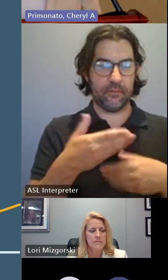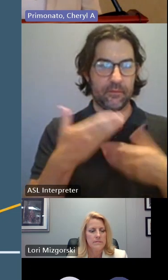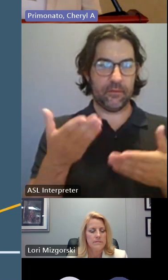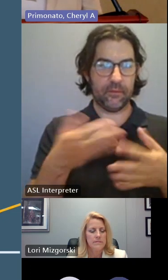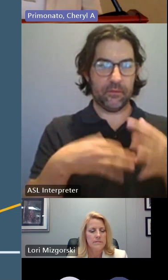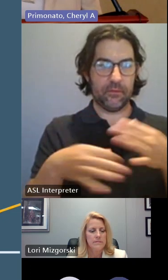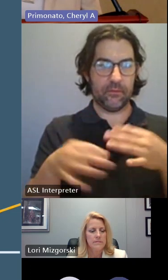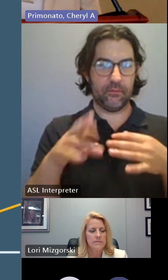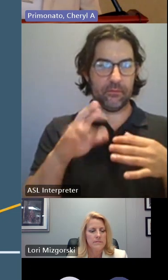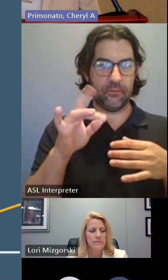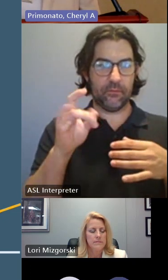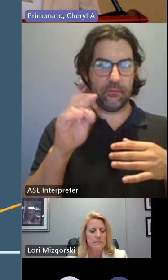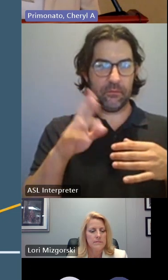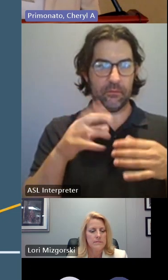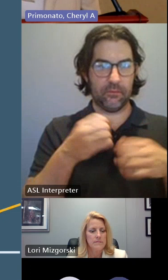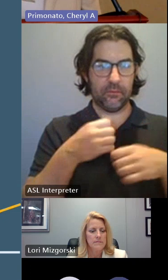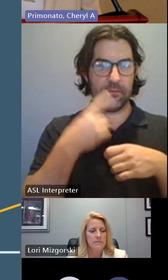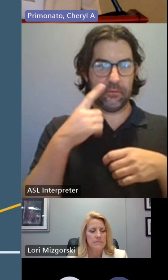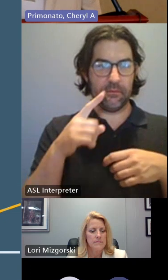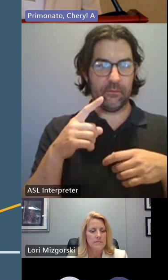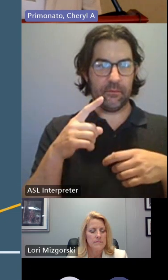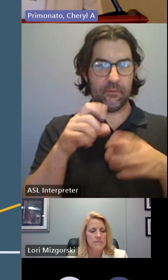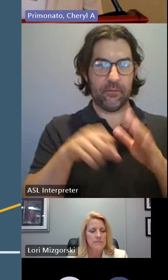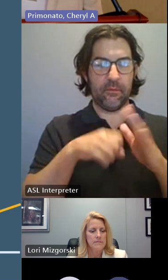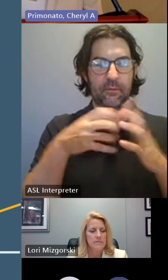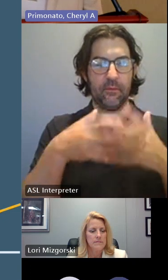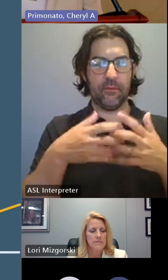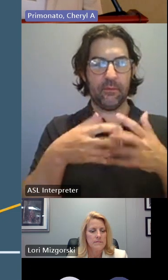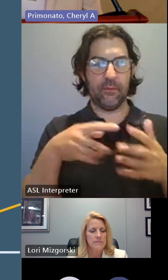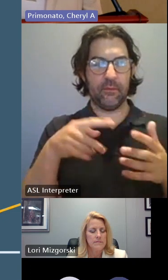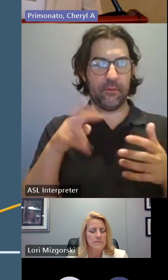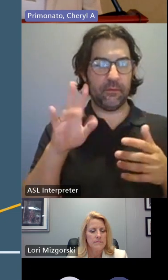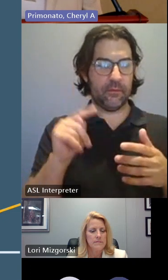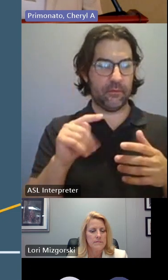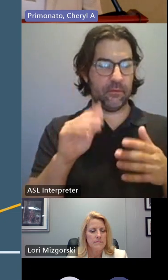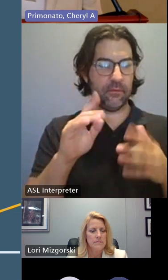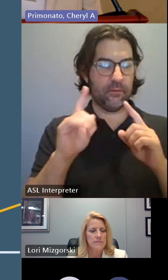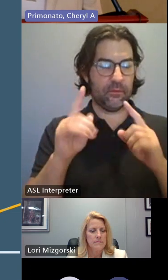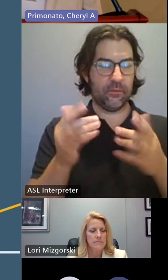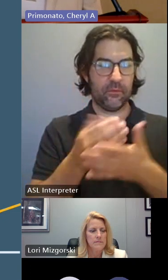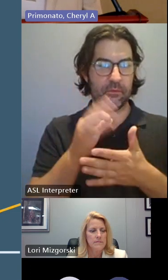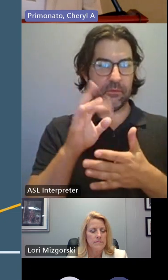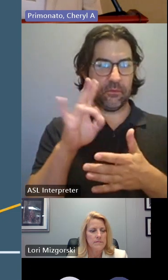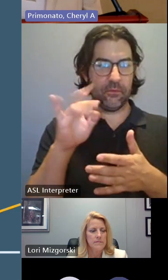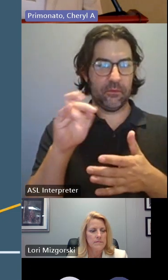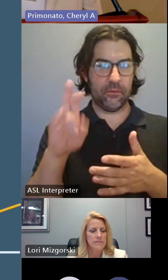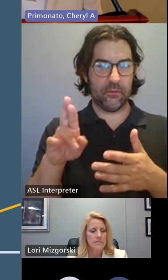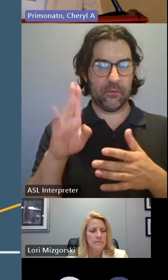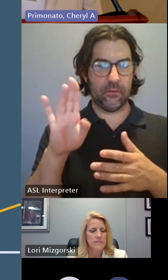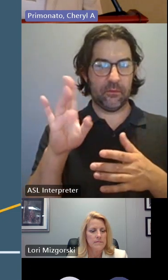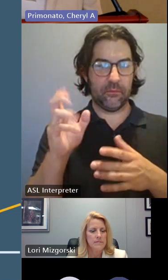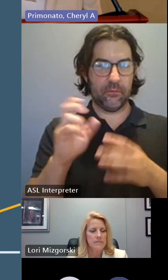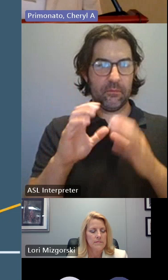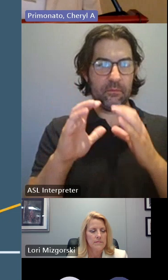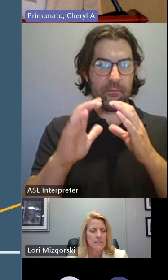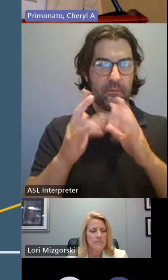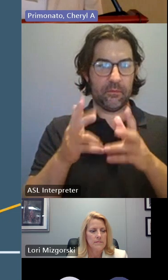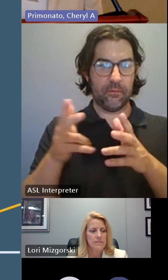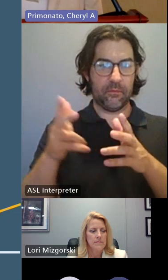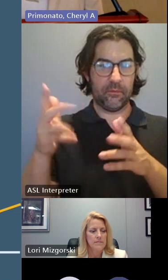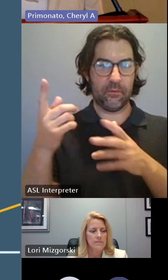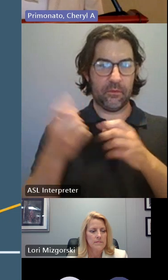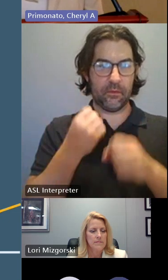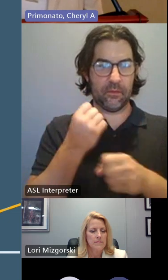radiator assemblies for Cummins diesel engines and PRT's older New Flyer bus fleet over a 1-year period with no renewal